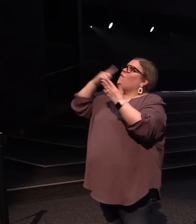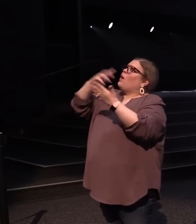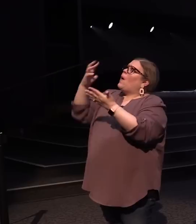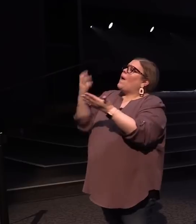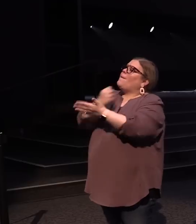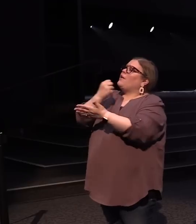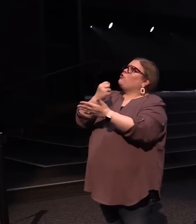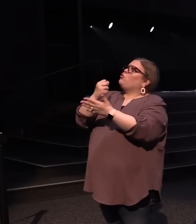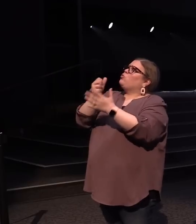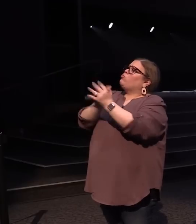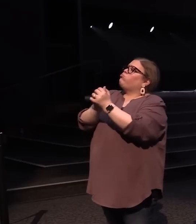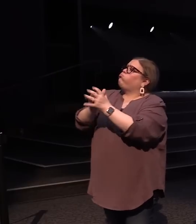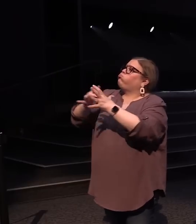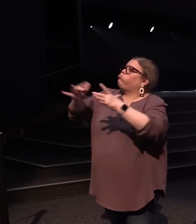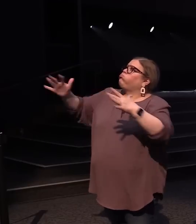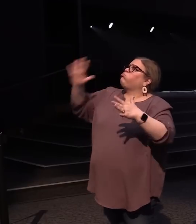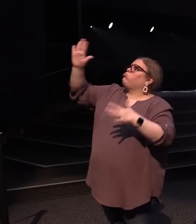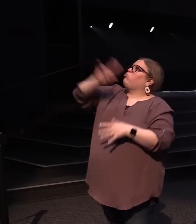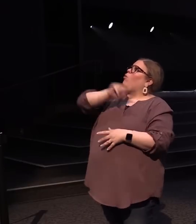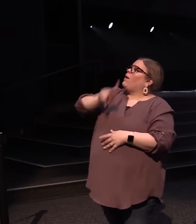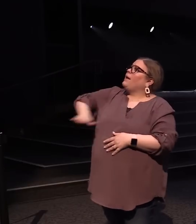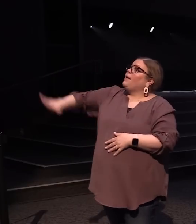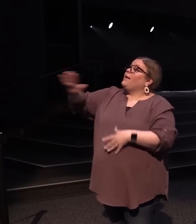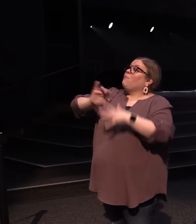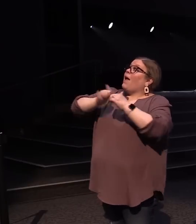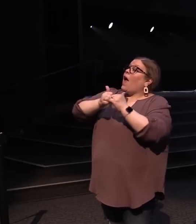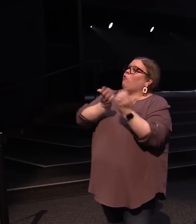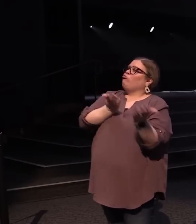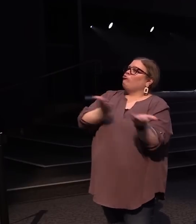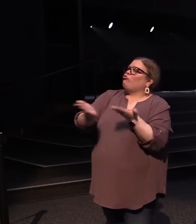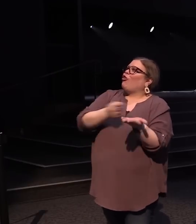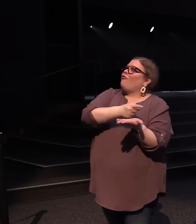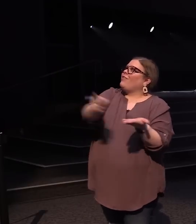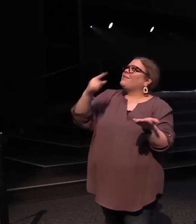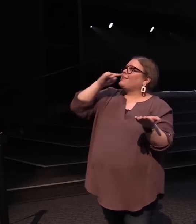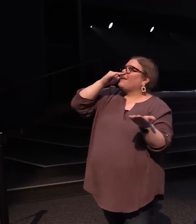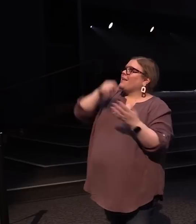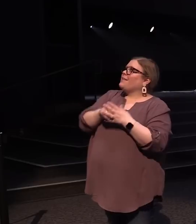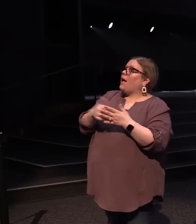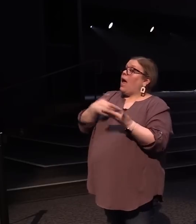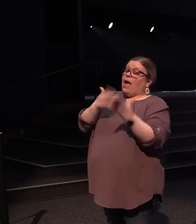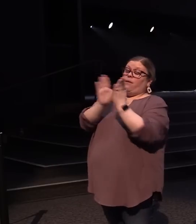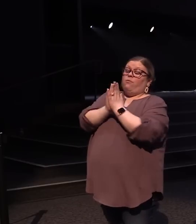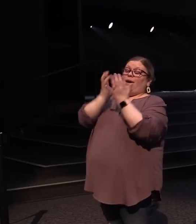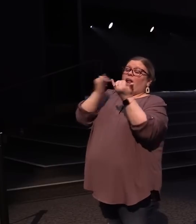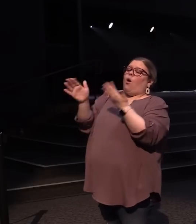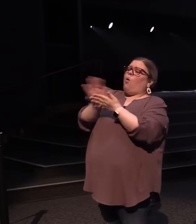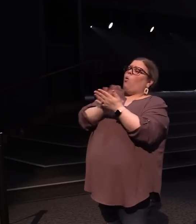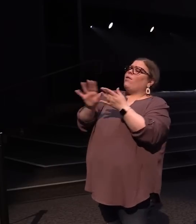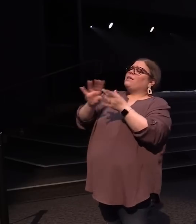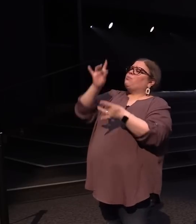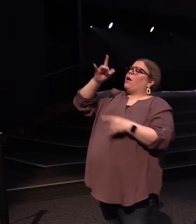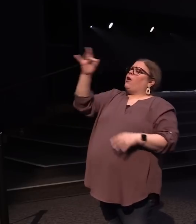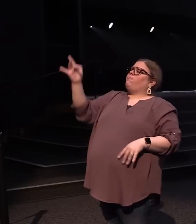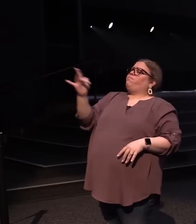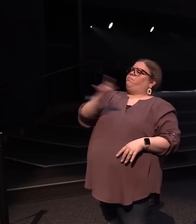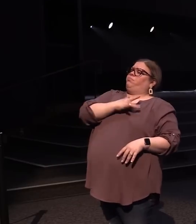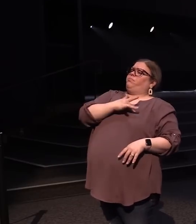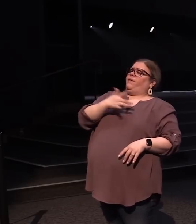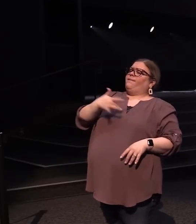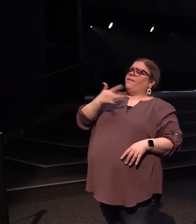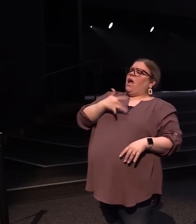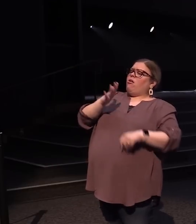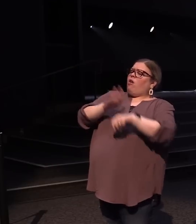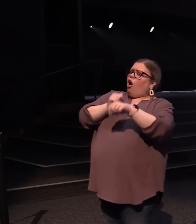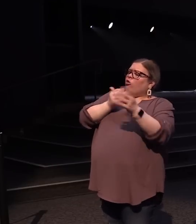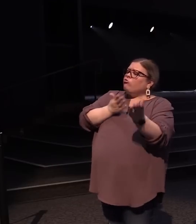to build your kingdom through serving these kids. And Lord, I pray right now, Holy Spirit, anyone you're calling to serve in this